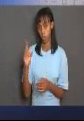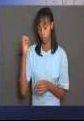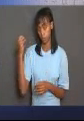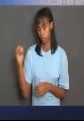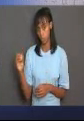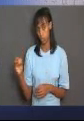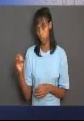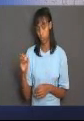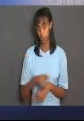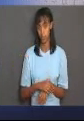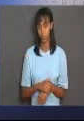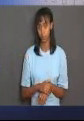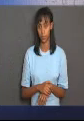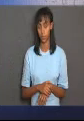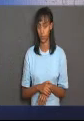21.1%.